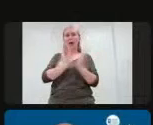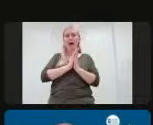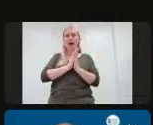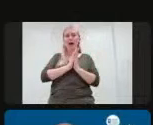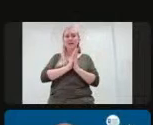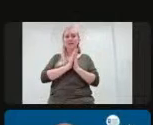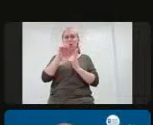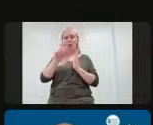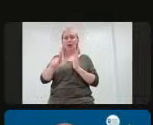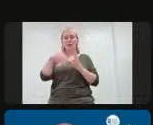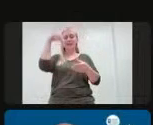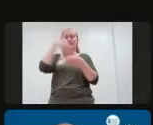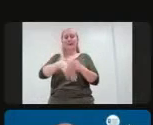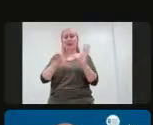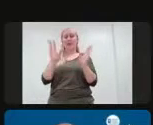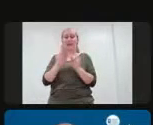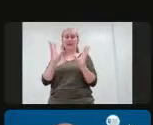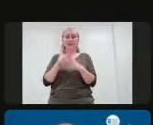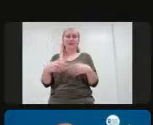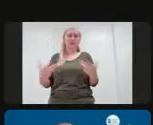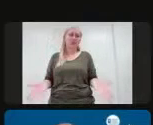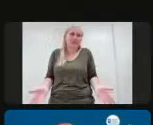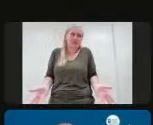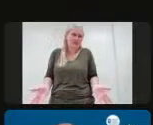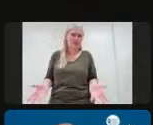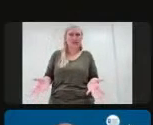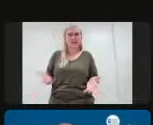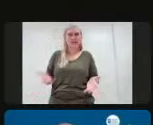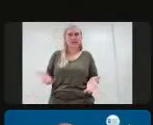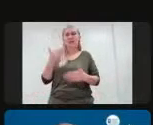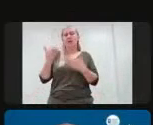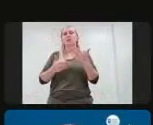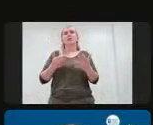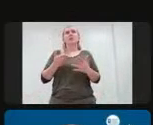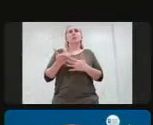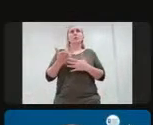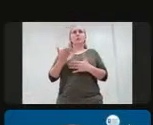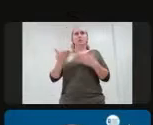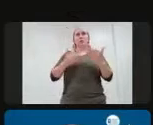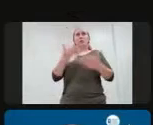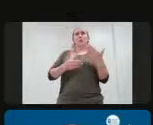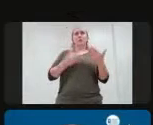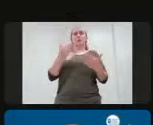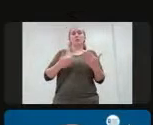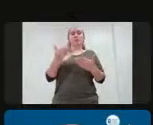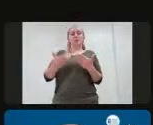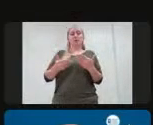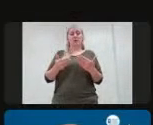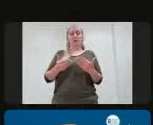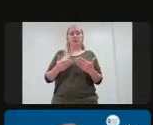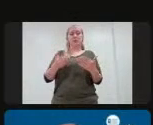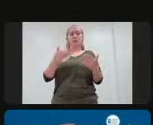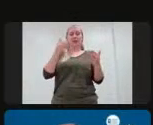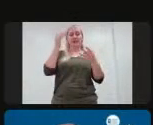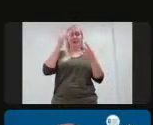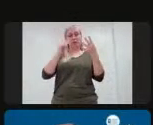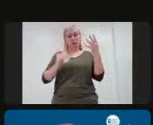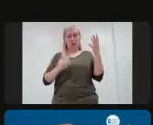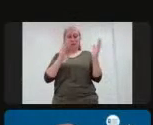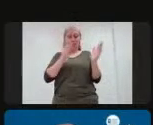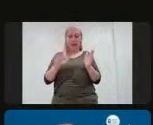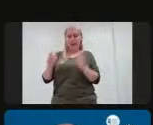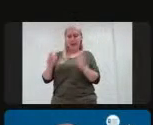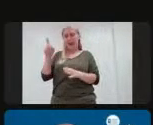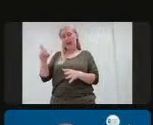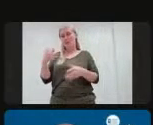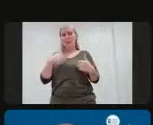questions in a board meeting. Going through the bureaucracy of saying it'll come under the agenda planning, or you have to get 2 more directors